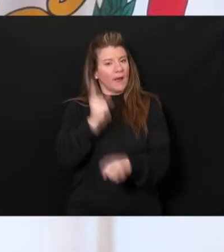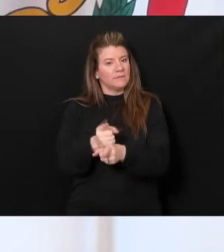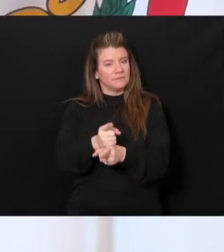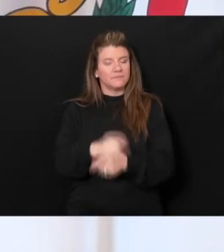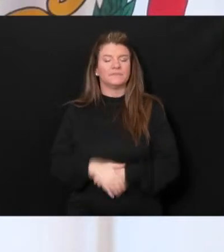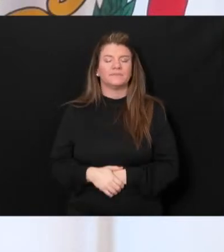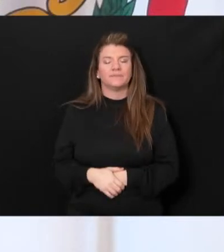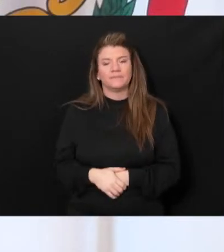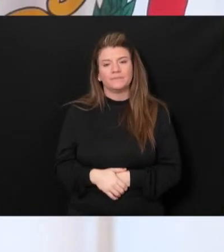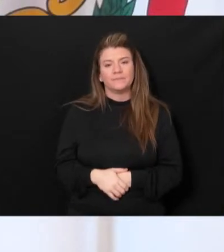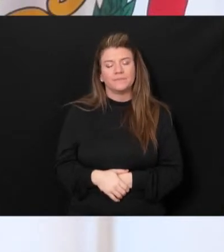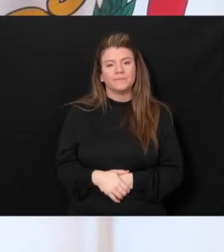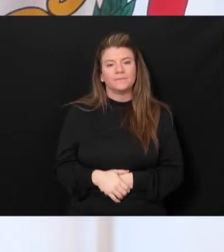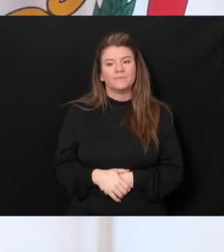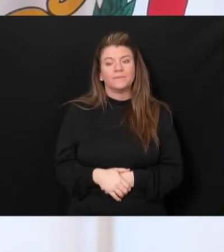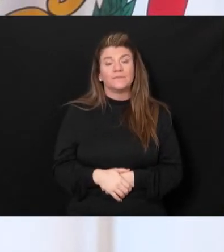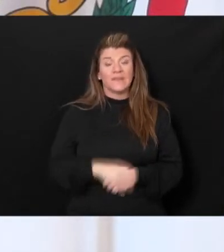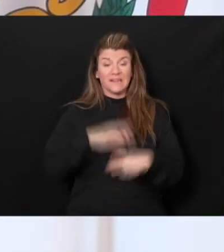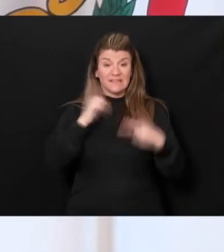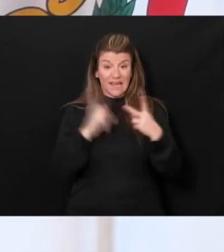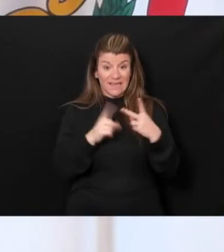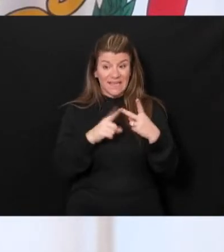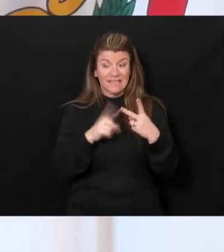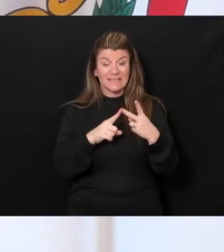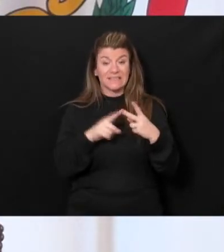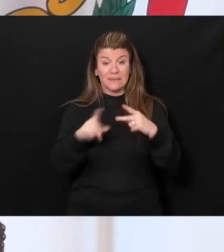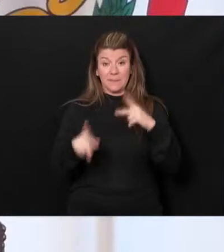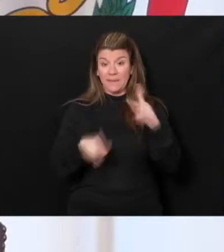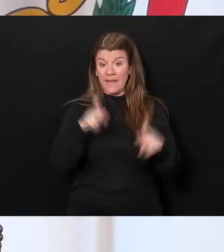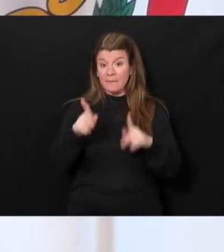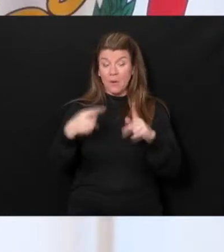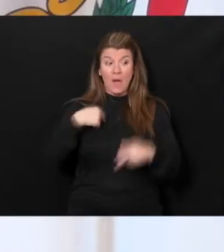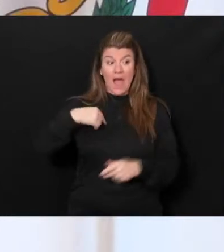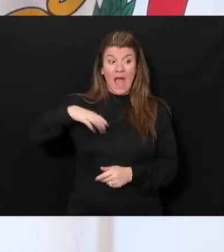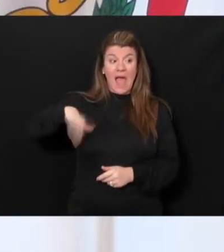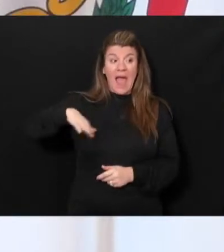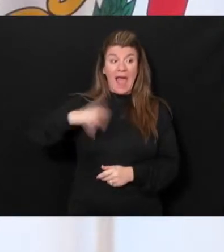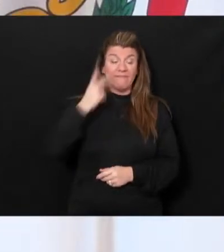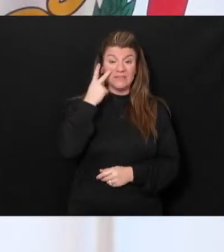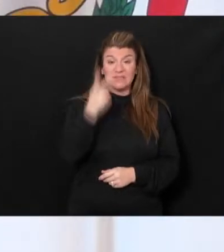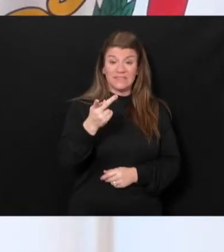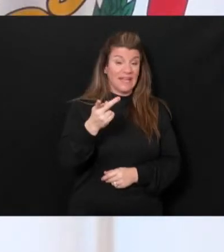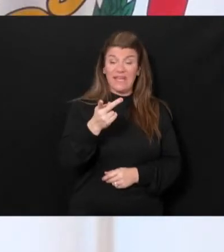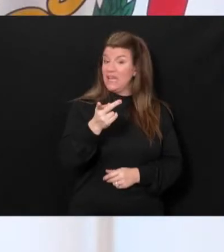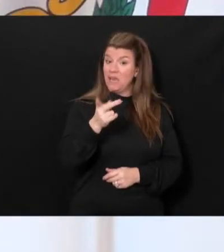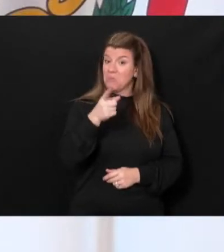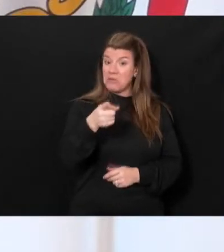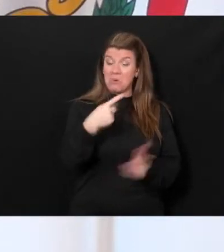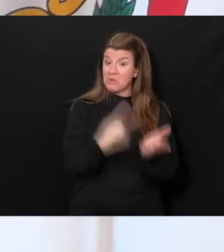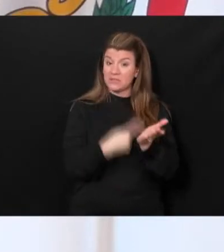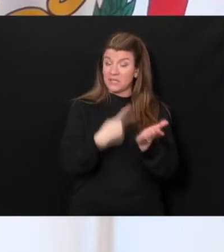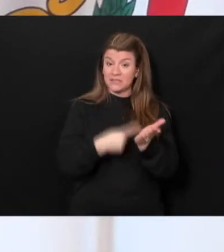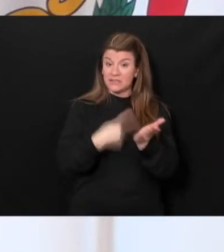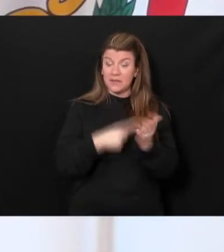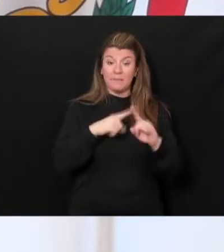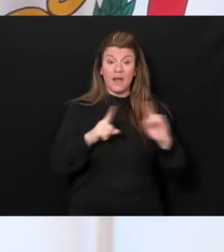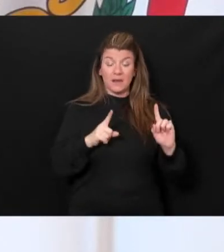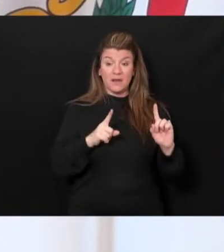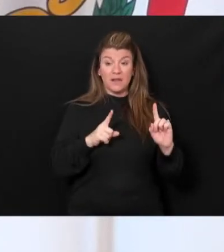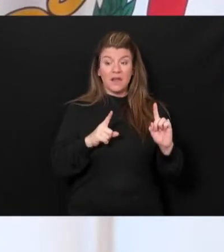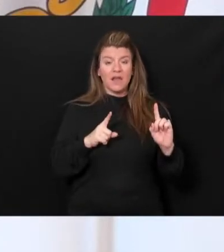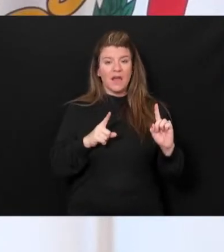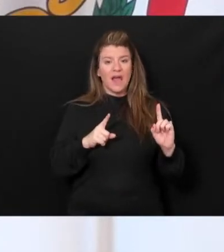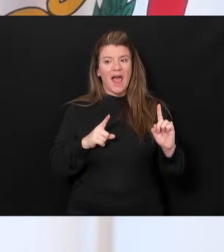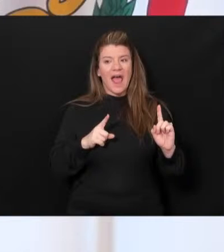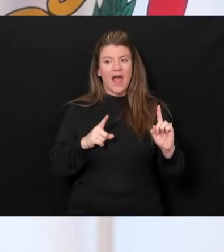And the other thing, as far as the people, I haven't seen, Kenny, what you're talking about there, but I think